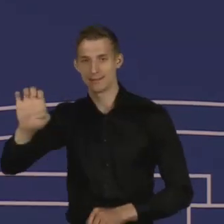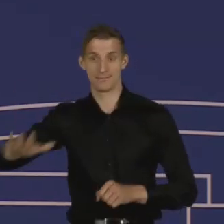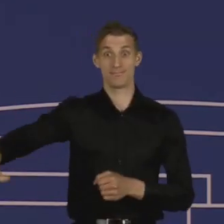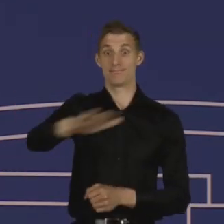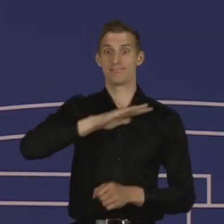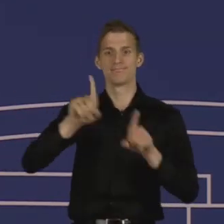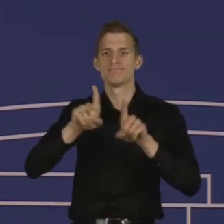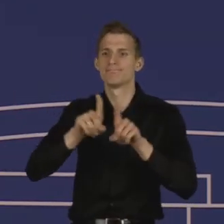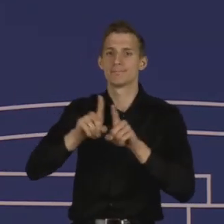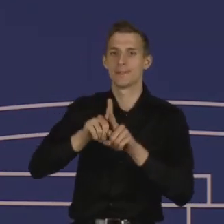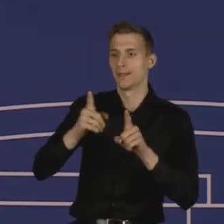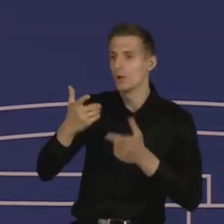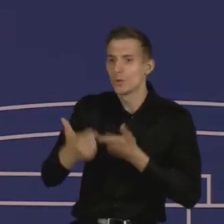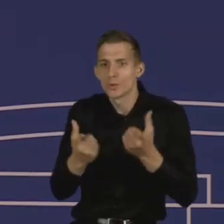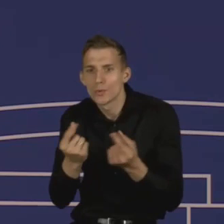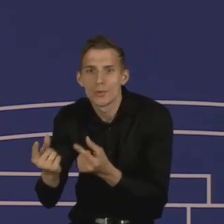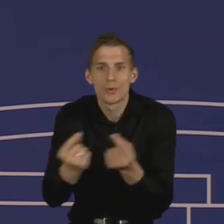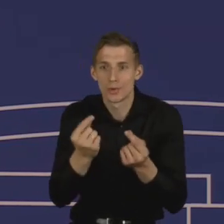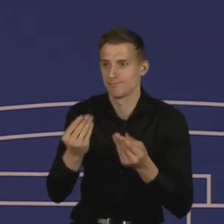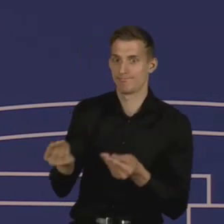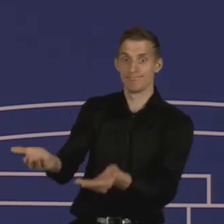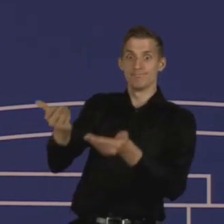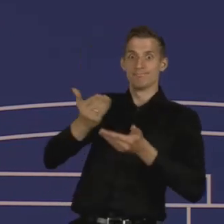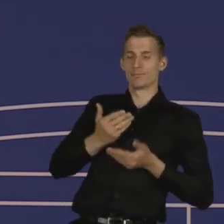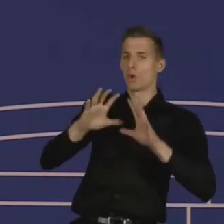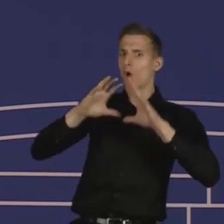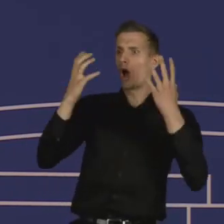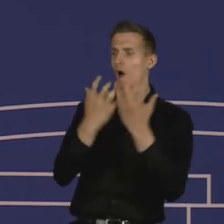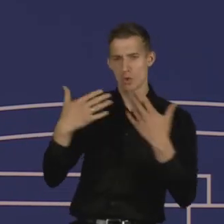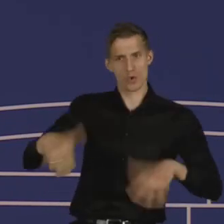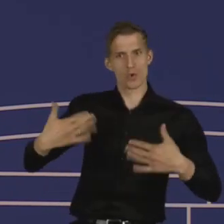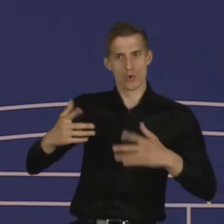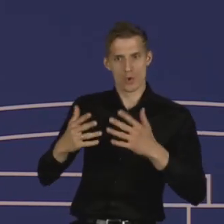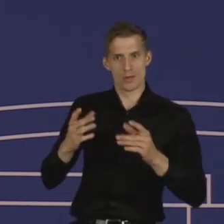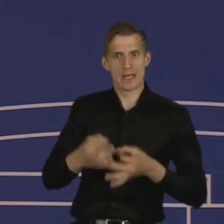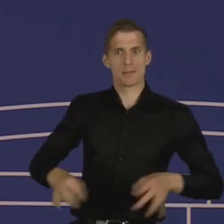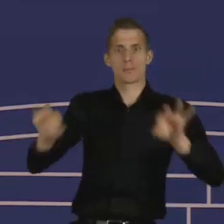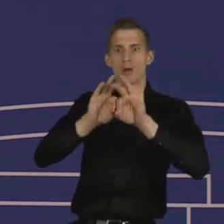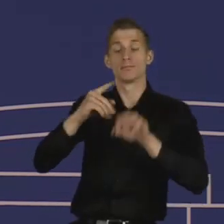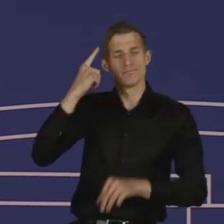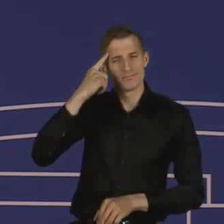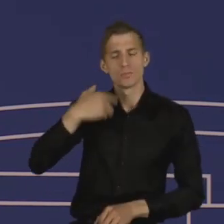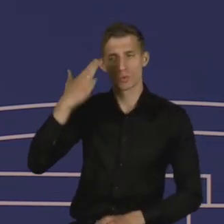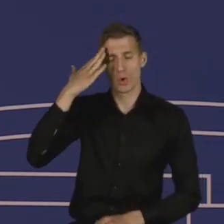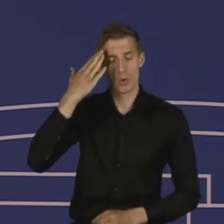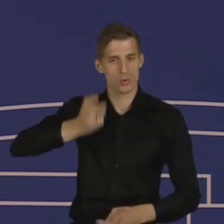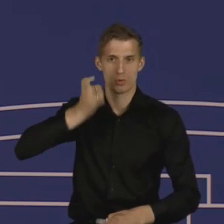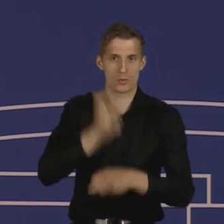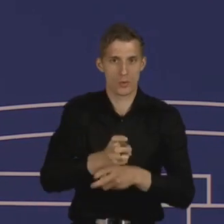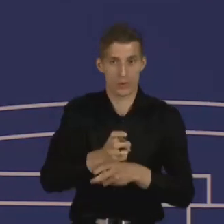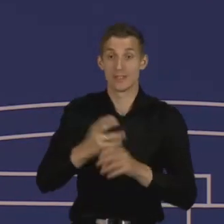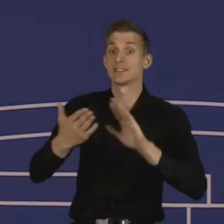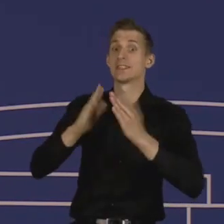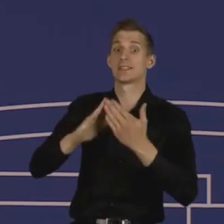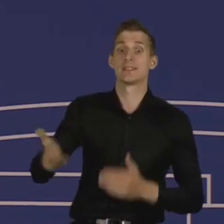dynamic. However, it is worth remembering what a difficult road they have there to travel from the destruction of the Second